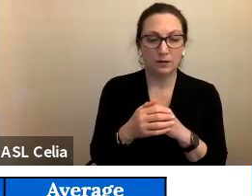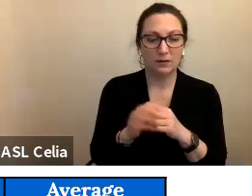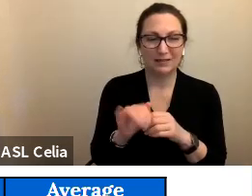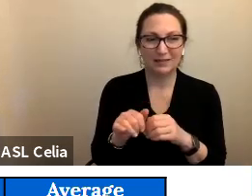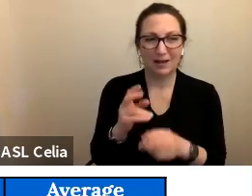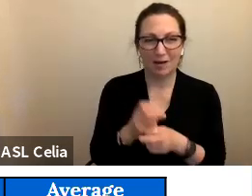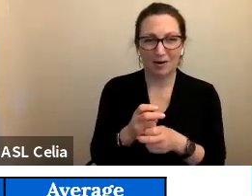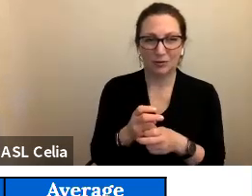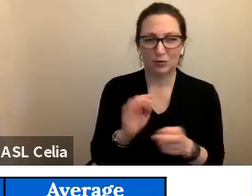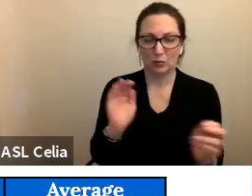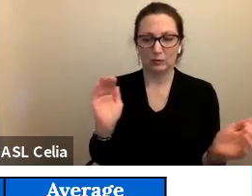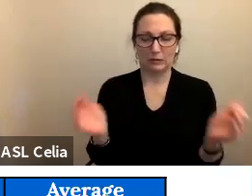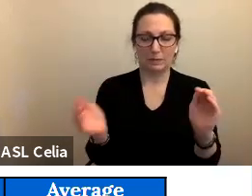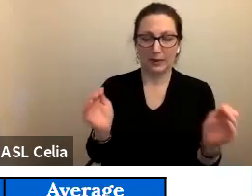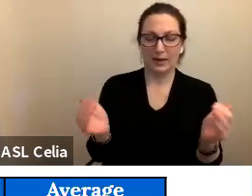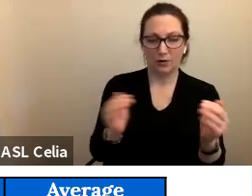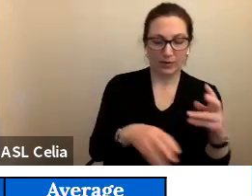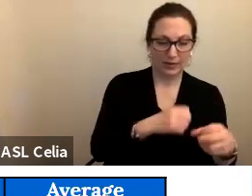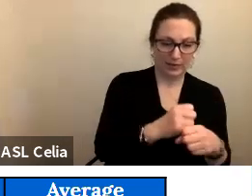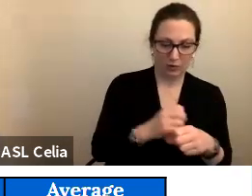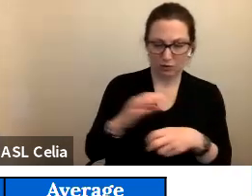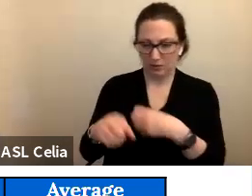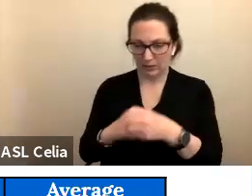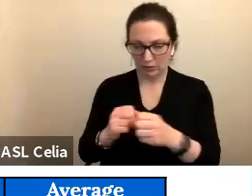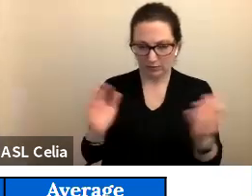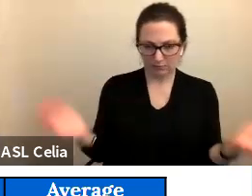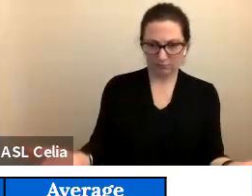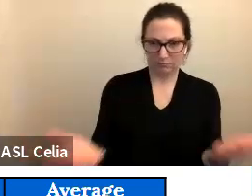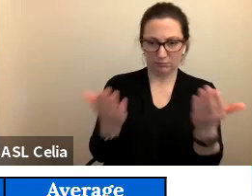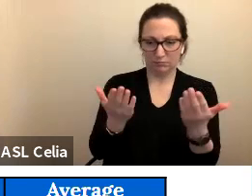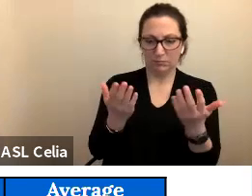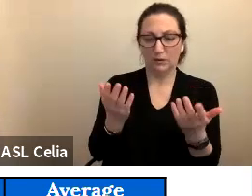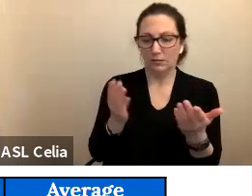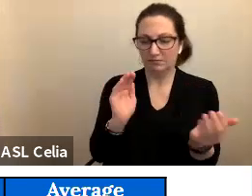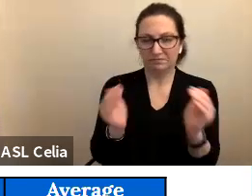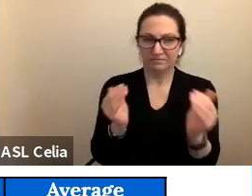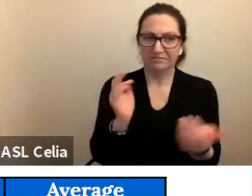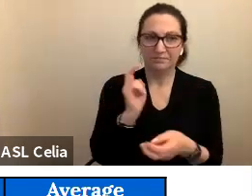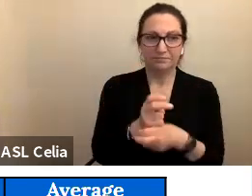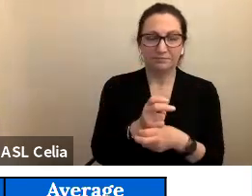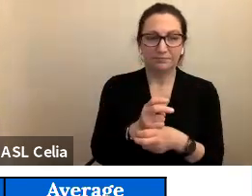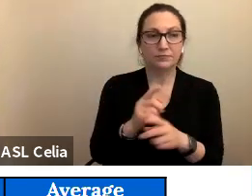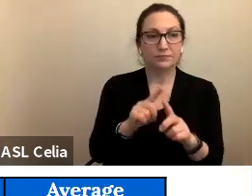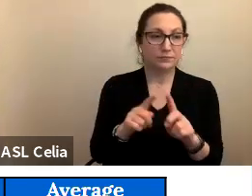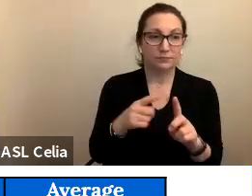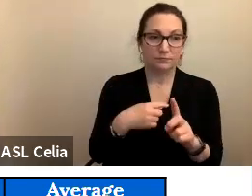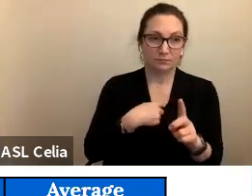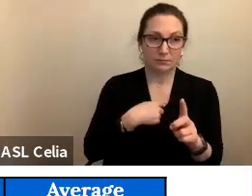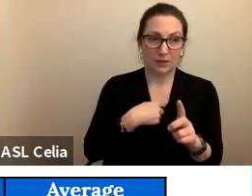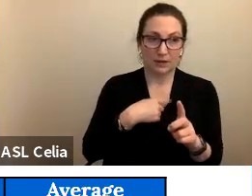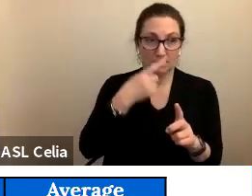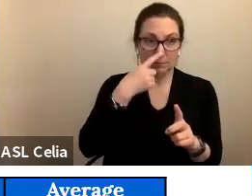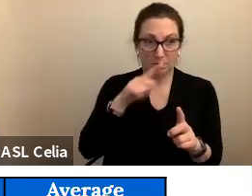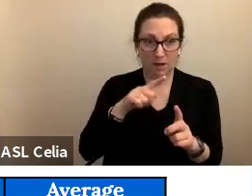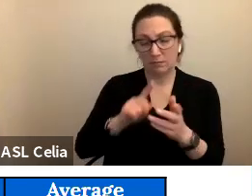to make that direct year-to-year comparison because of that. But I'm happy to take that question back,